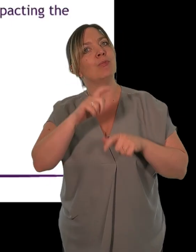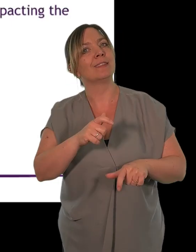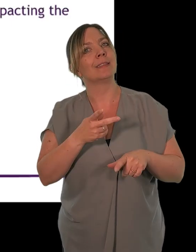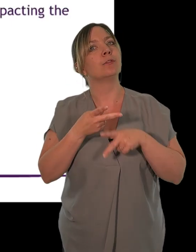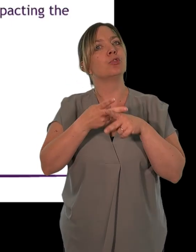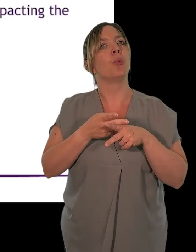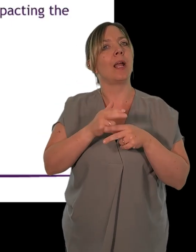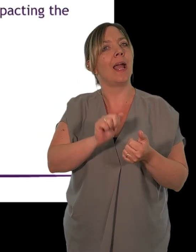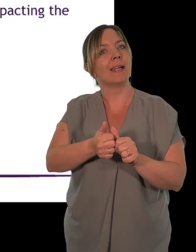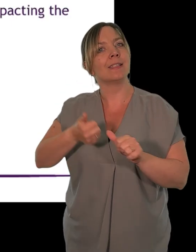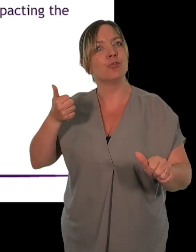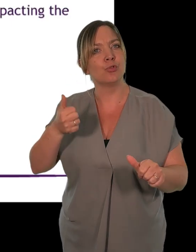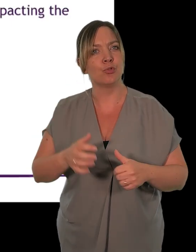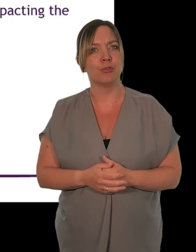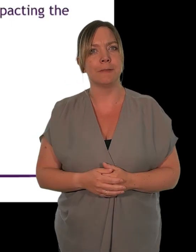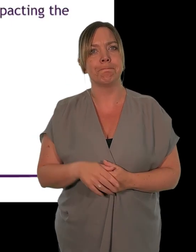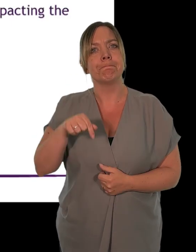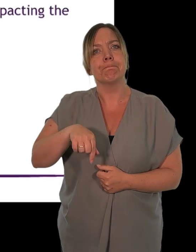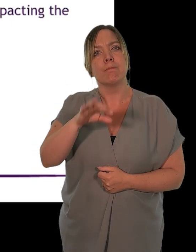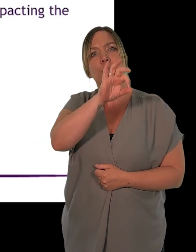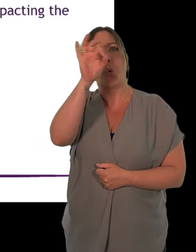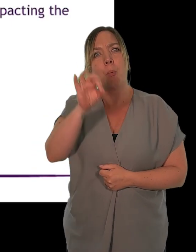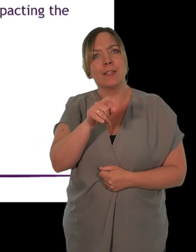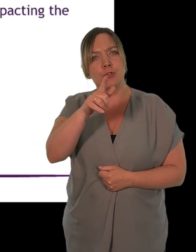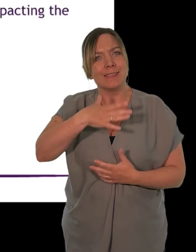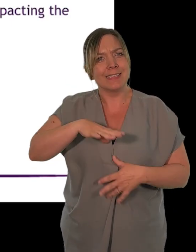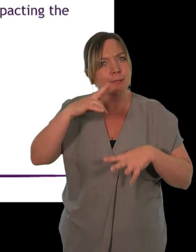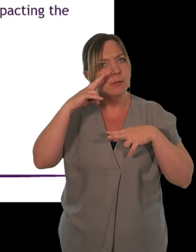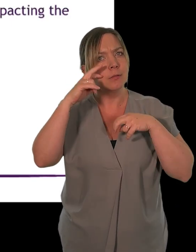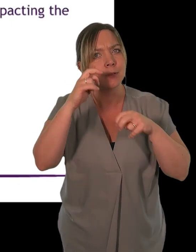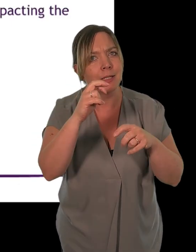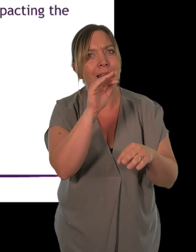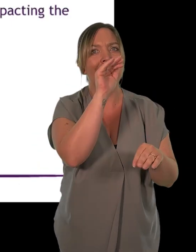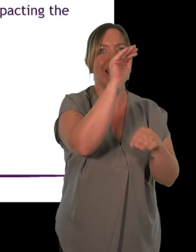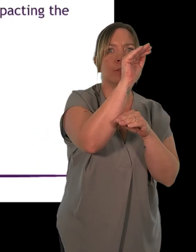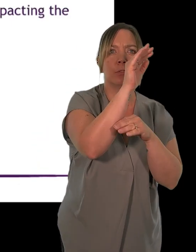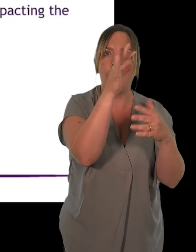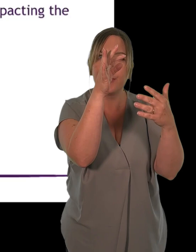which external factors to focus on. It is important